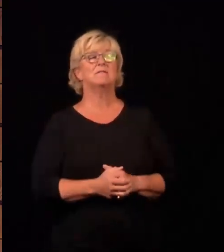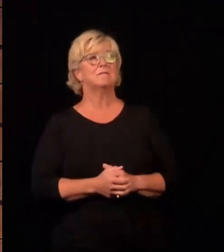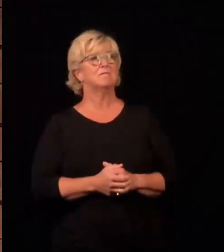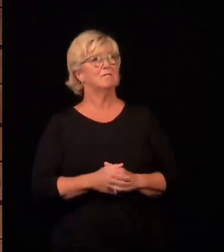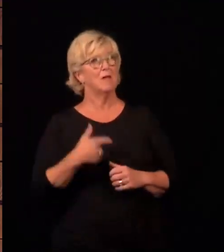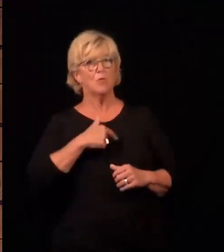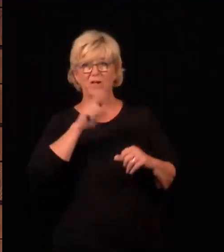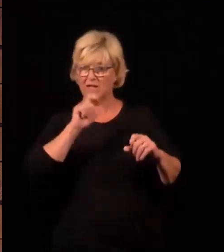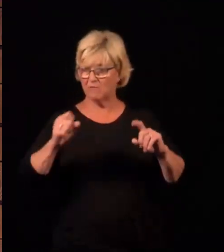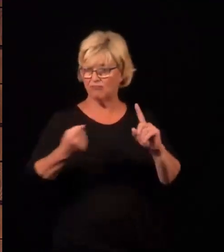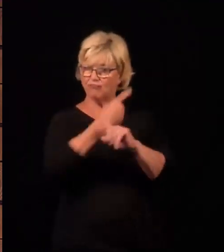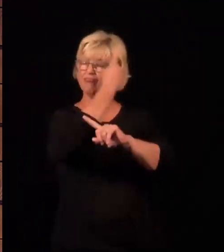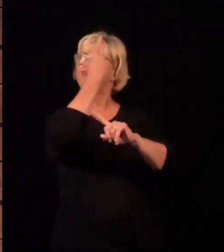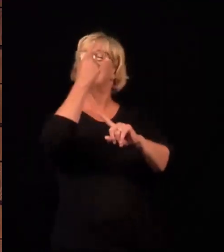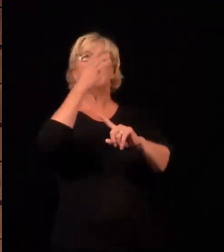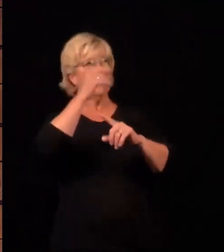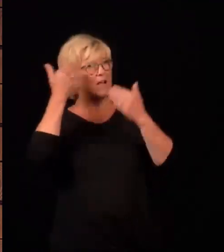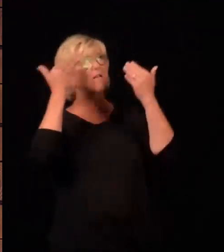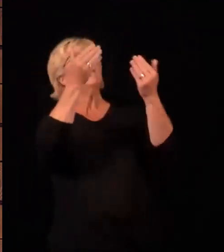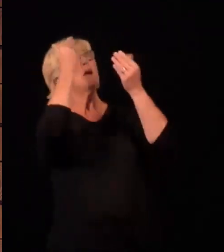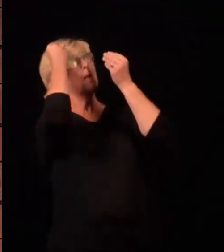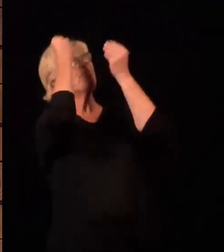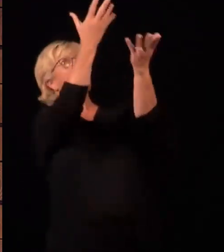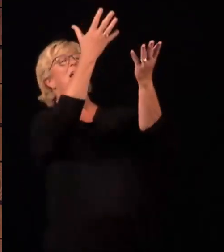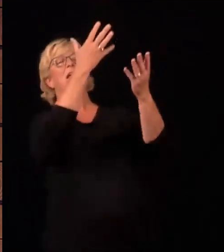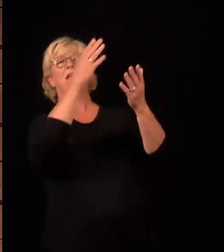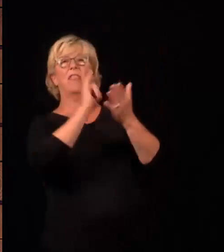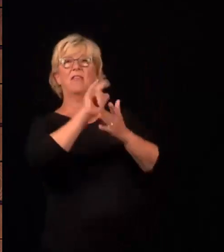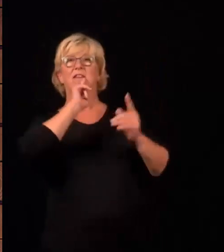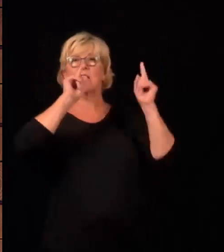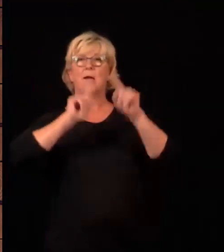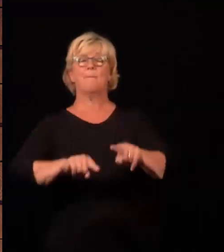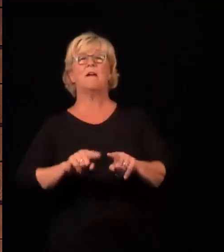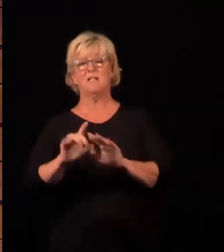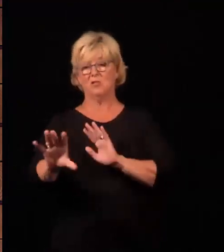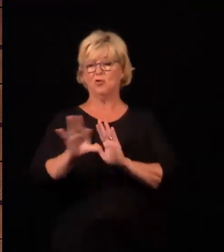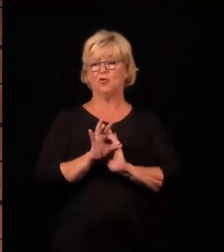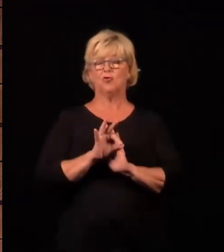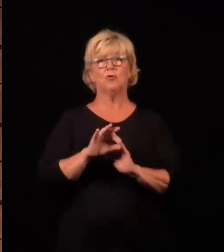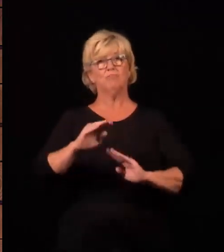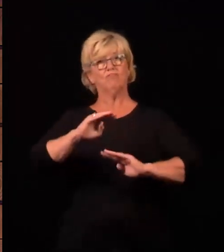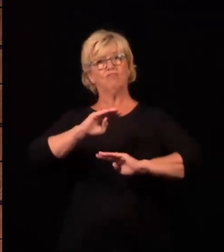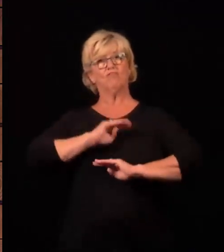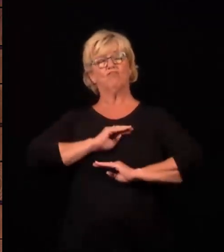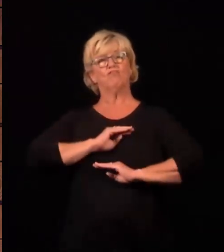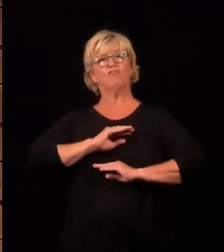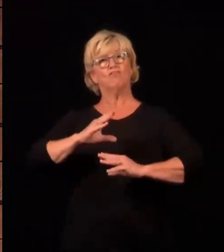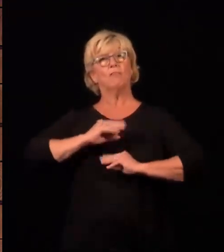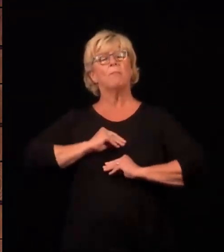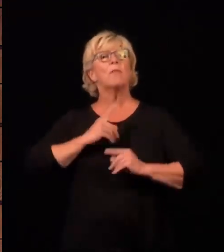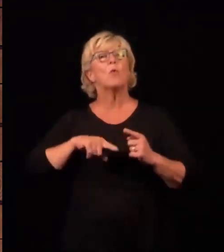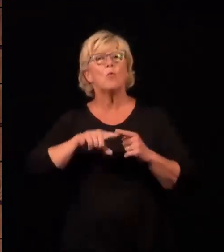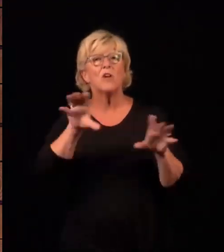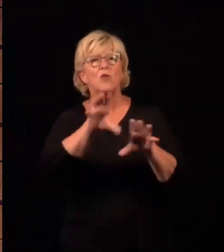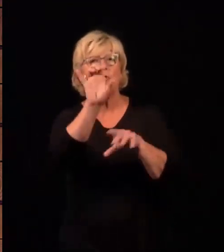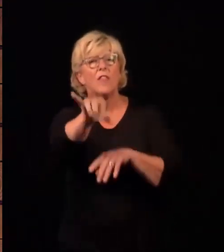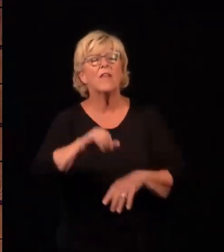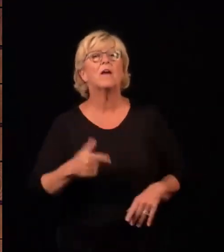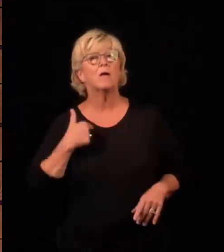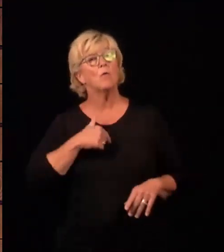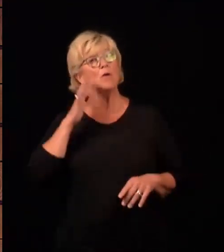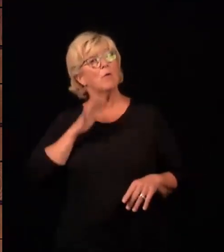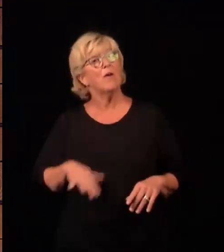enough to obey this command and choose contentment. And when we do, we